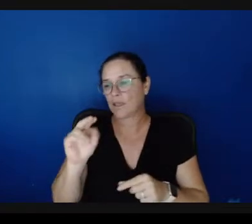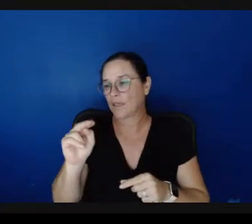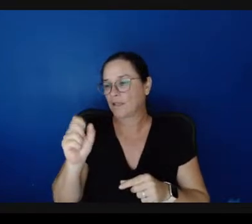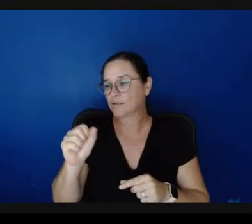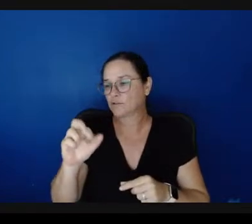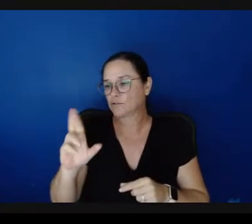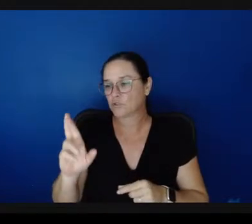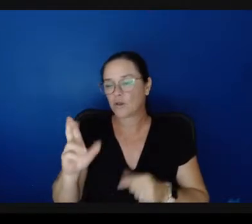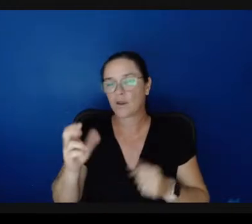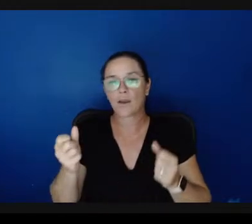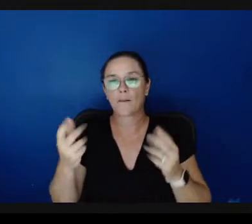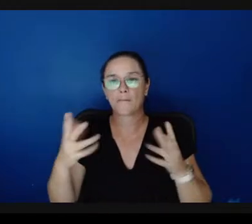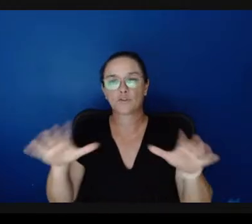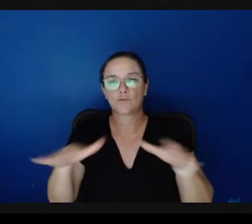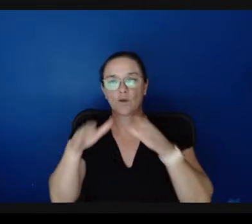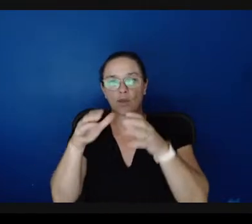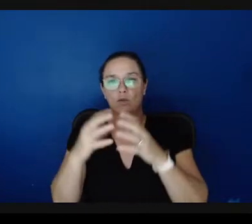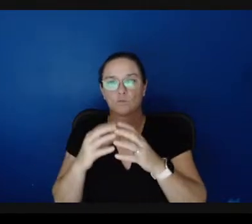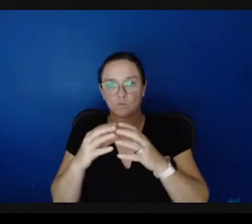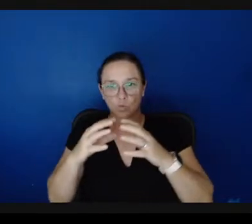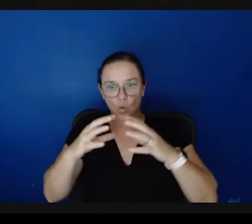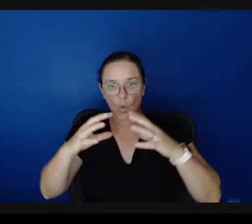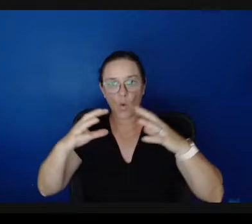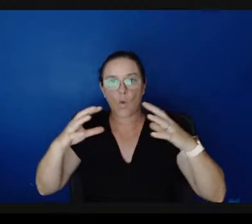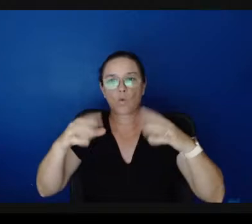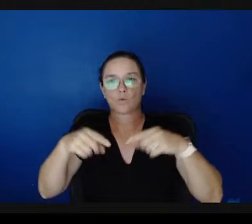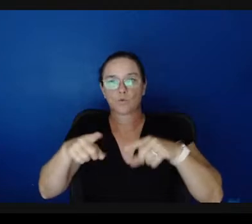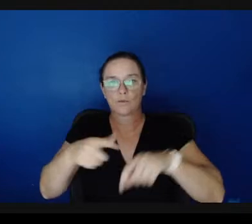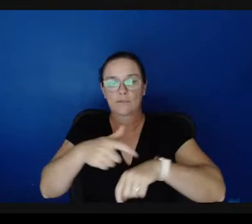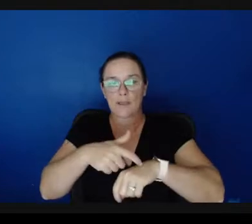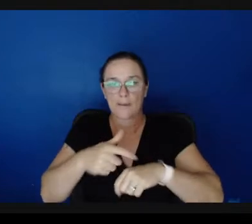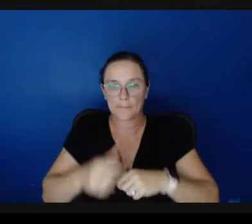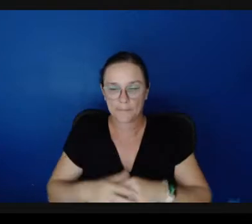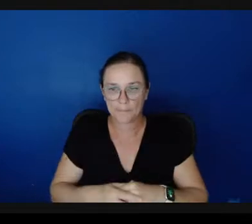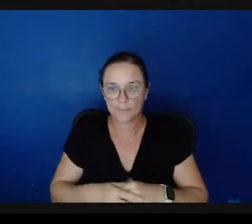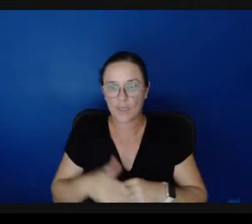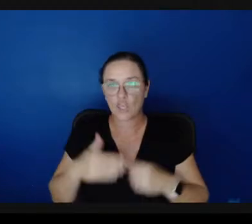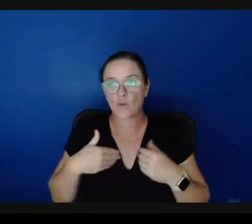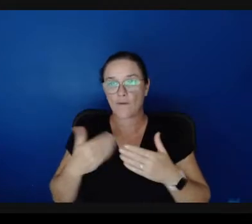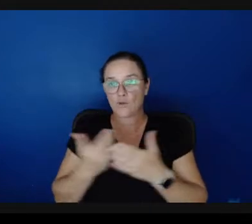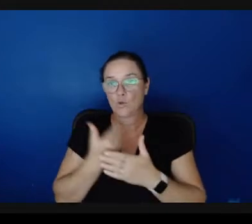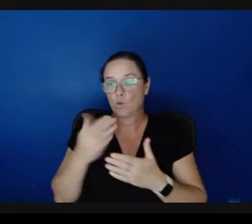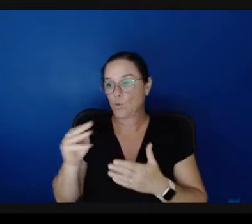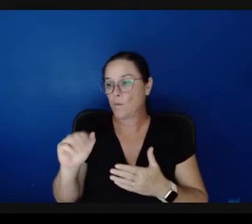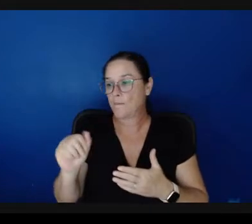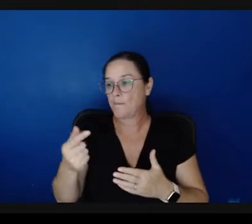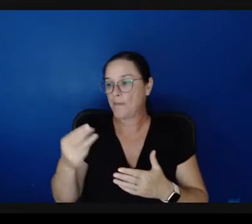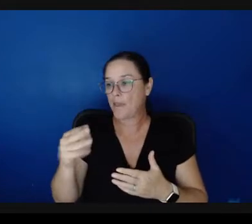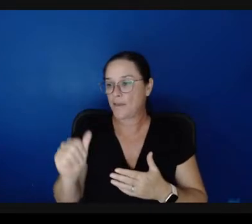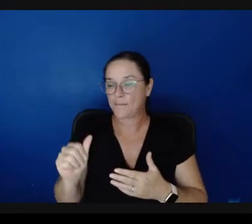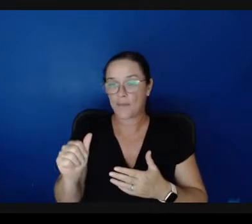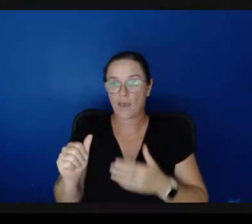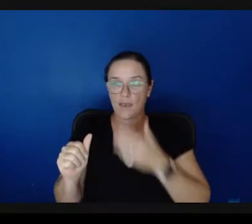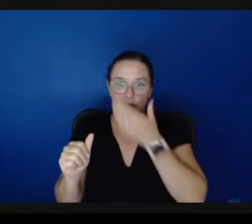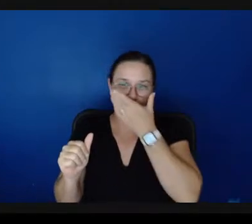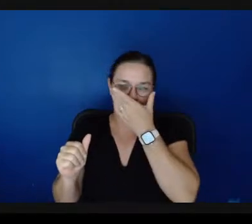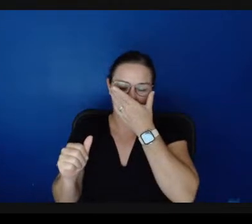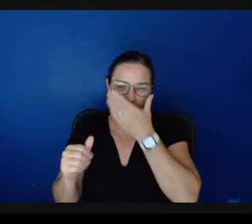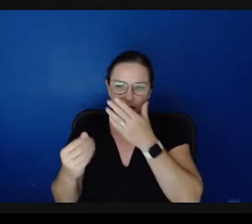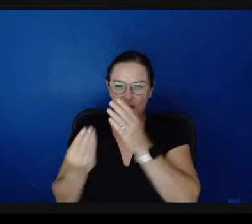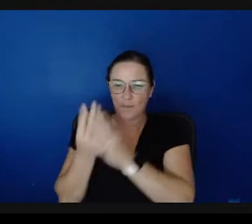much volcano has grown and swollen during time. You have no magma coming out of Halemaumau yet, right? That